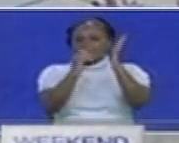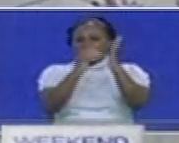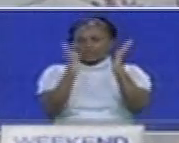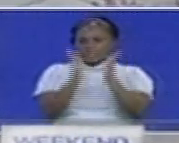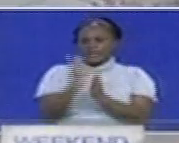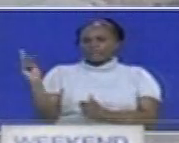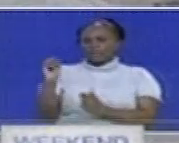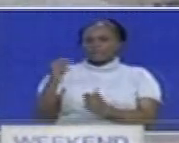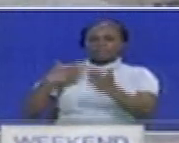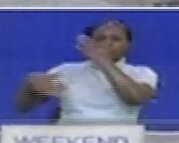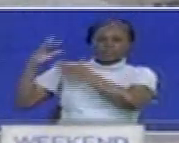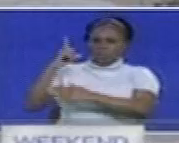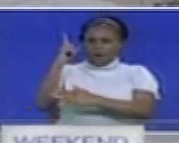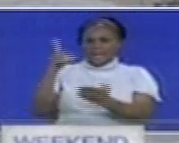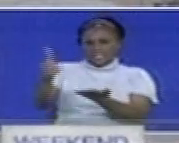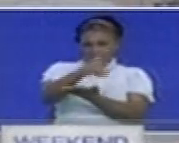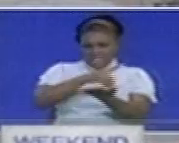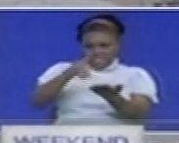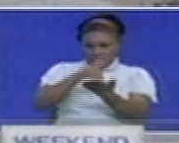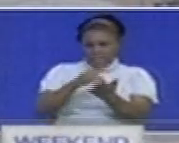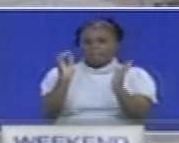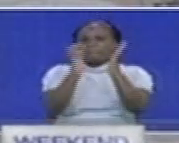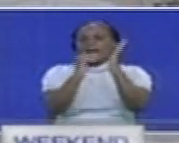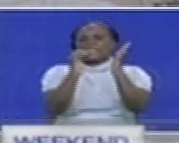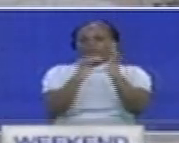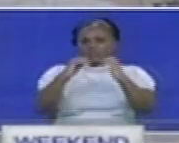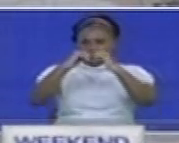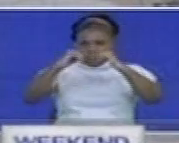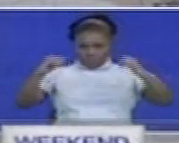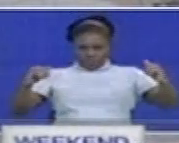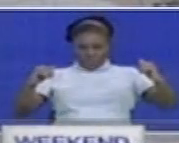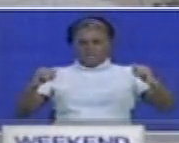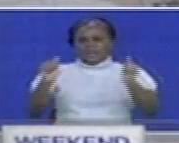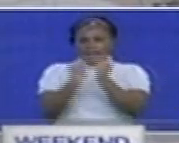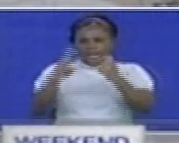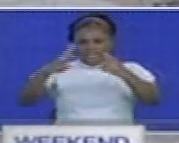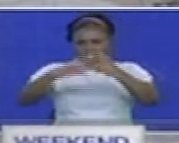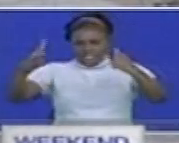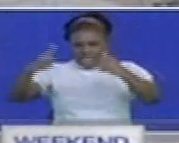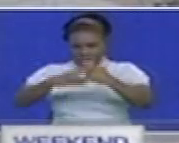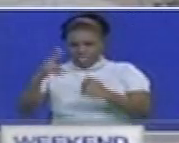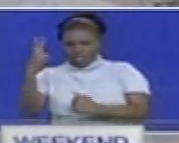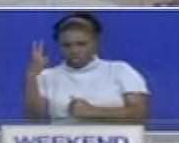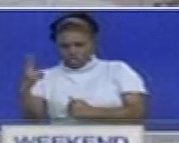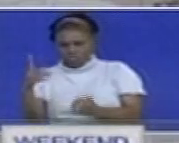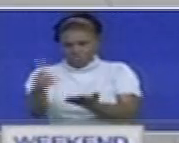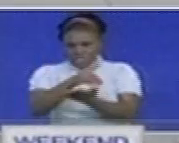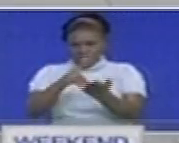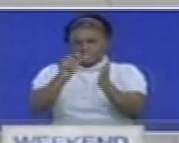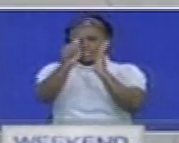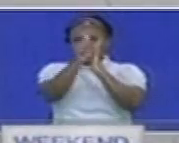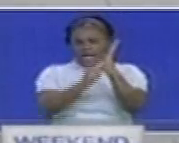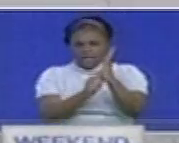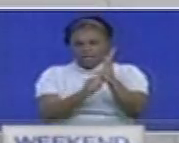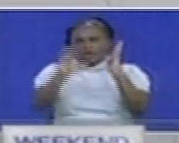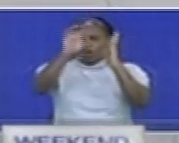were initially one district, Machakos District, which was divided by the 1992 Districts and Provinces Act.